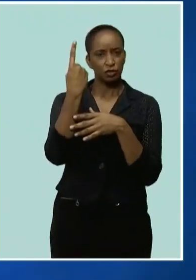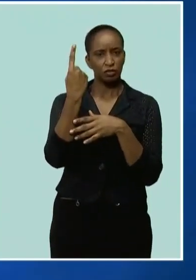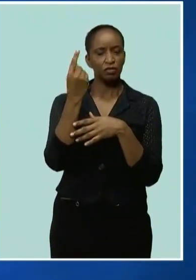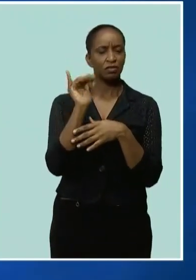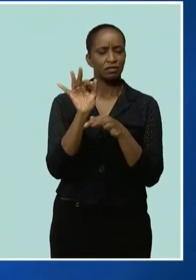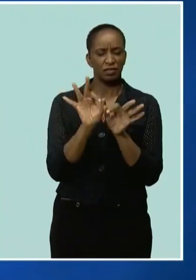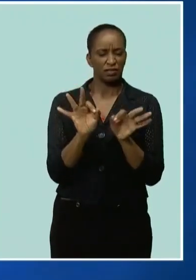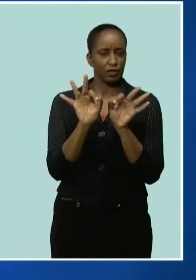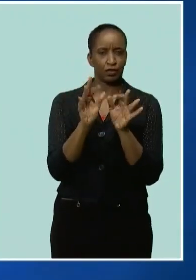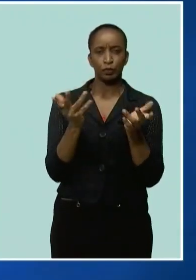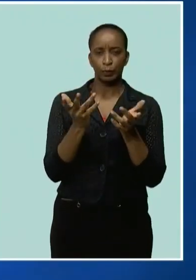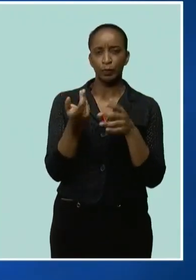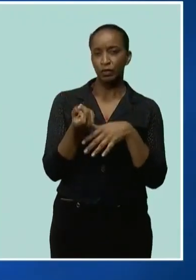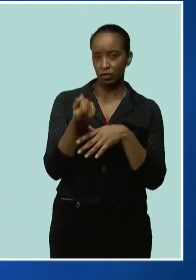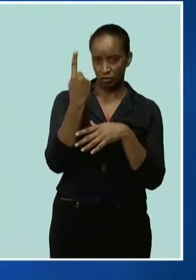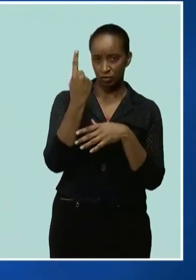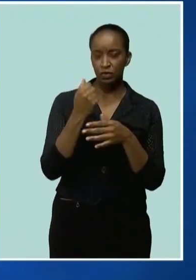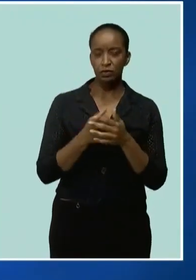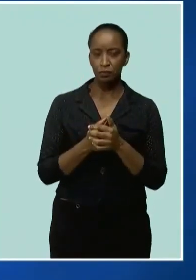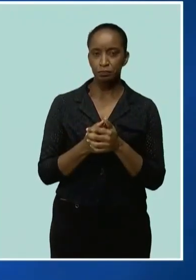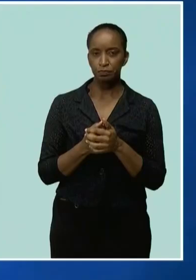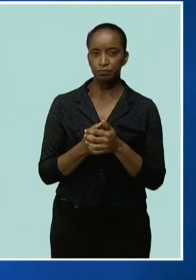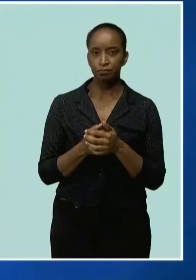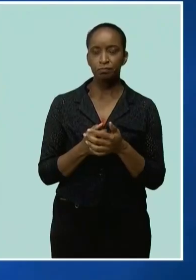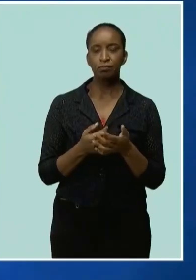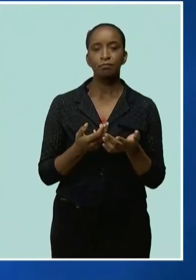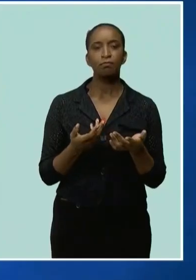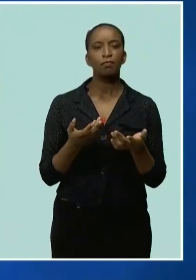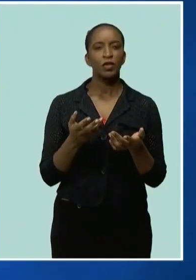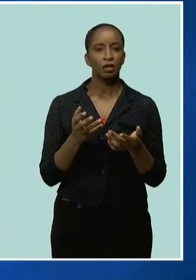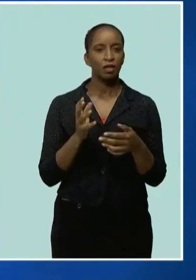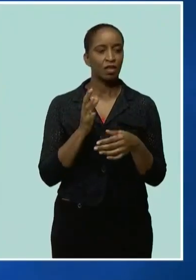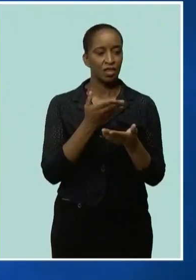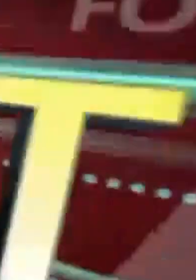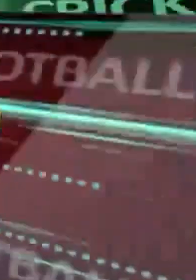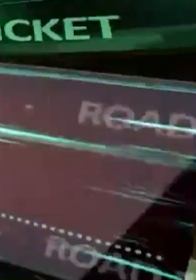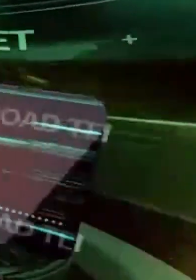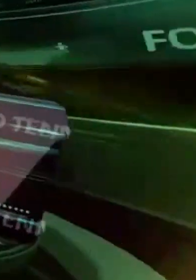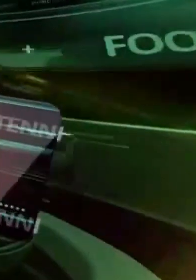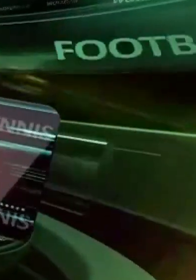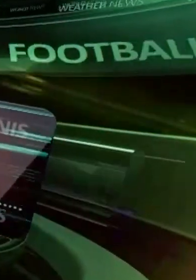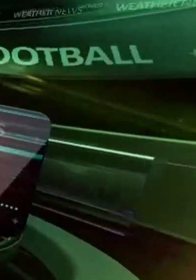itself is one that I think many people would be inspired by.